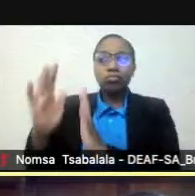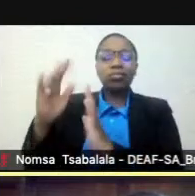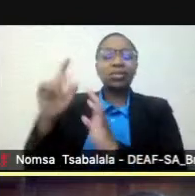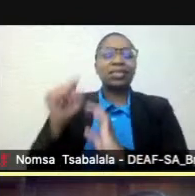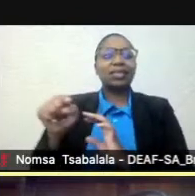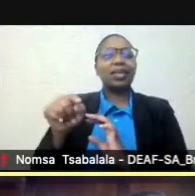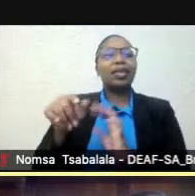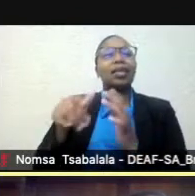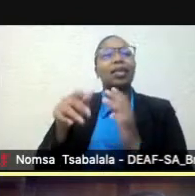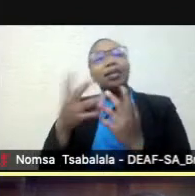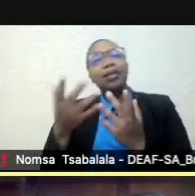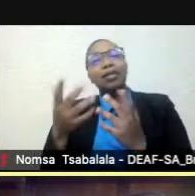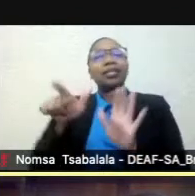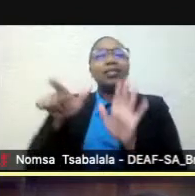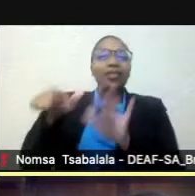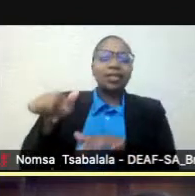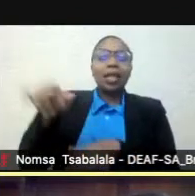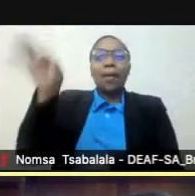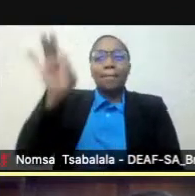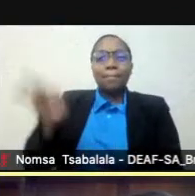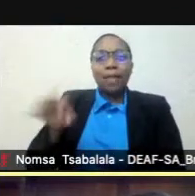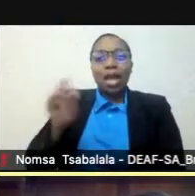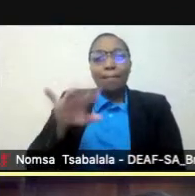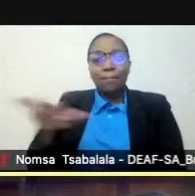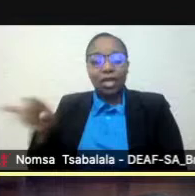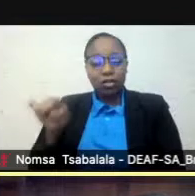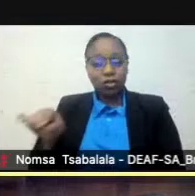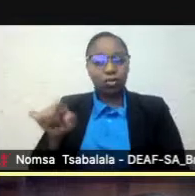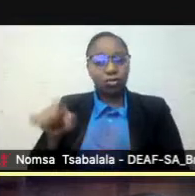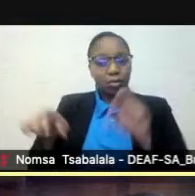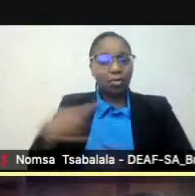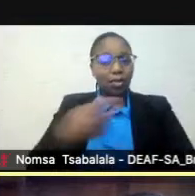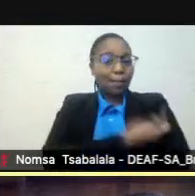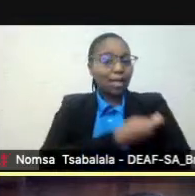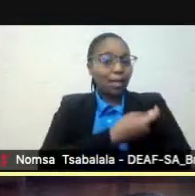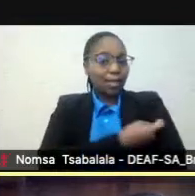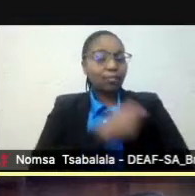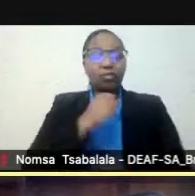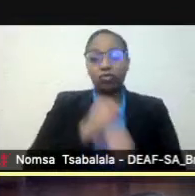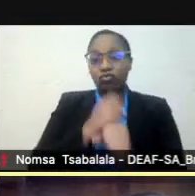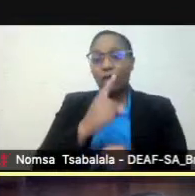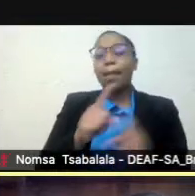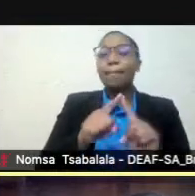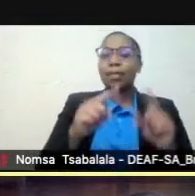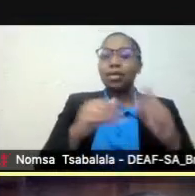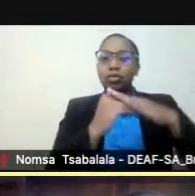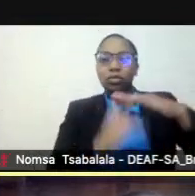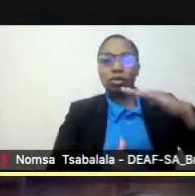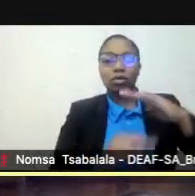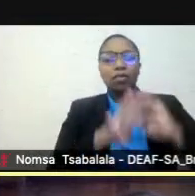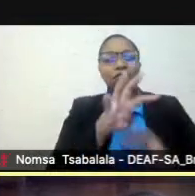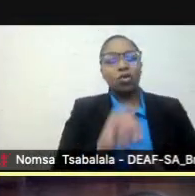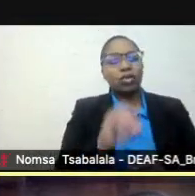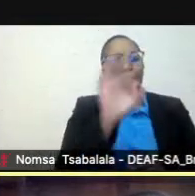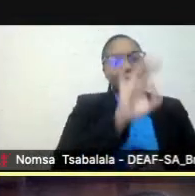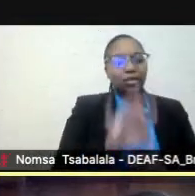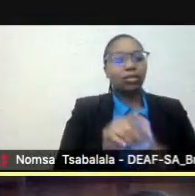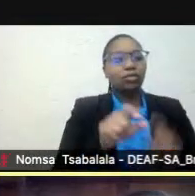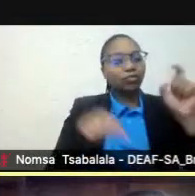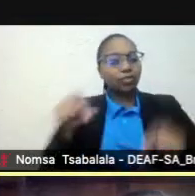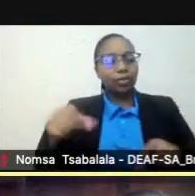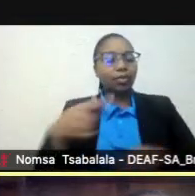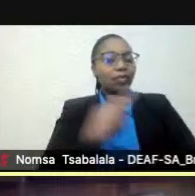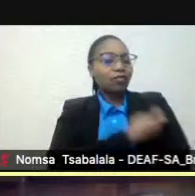province. However, this only places us at just under 40% of individuals who have vaccinated within